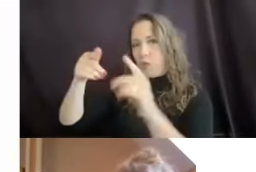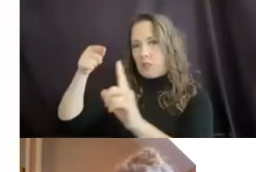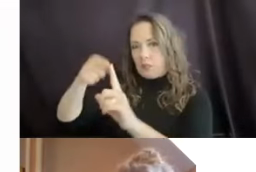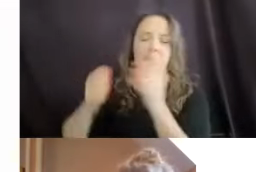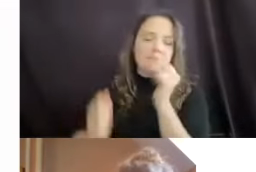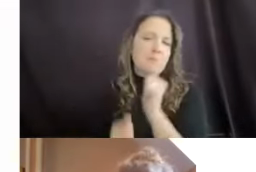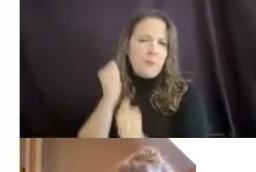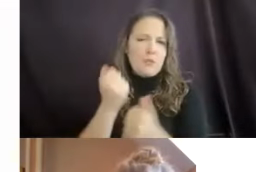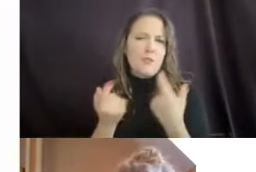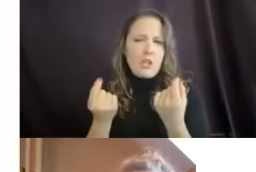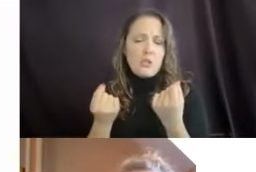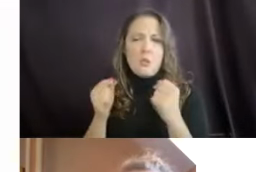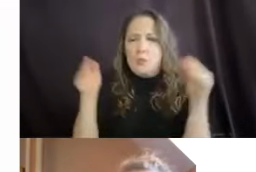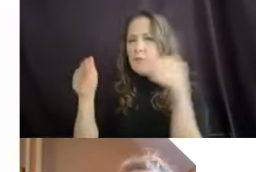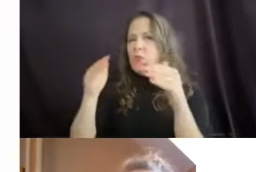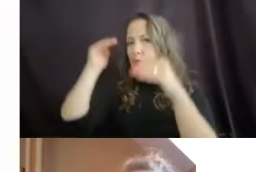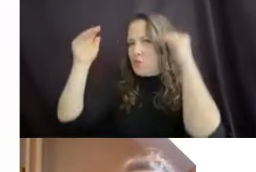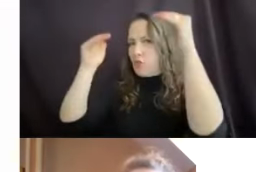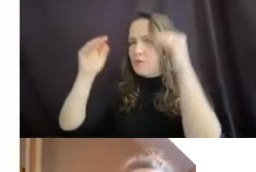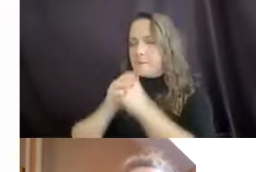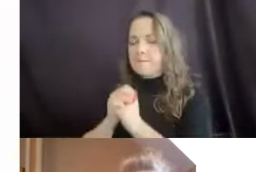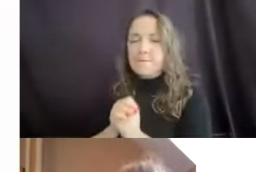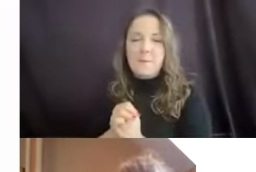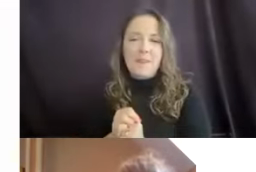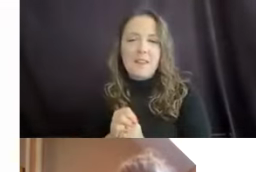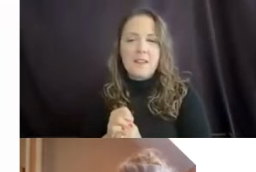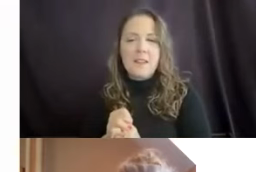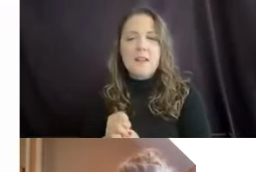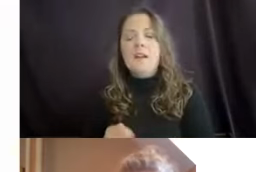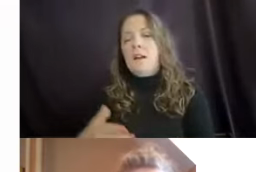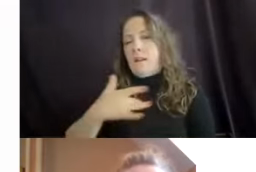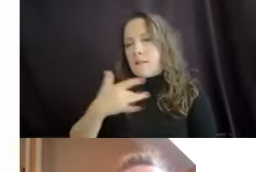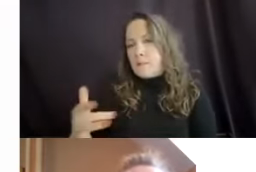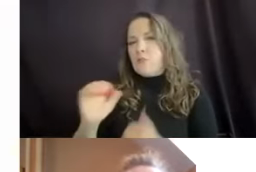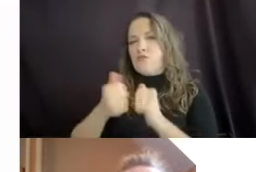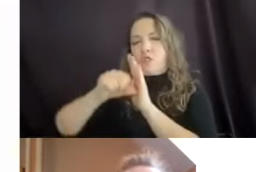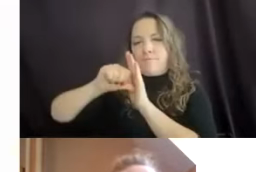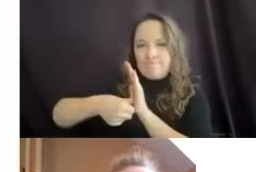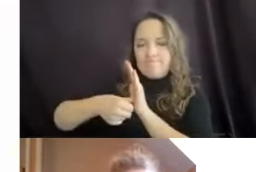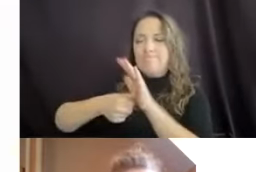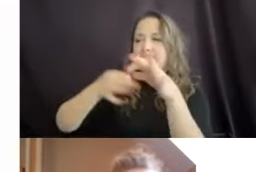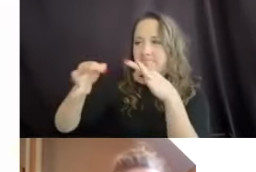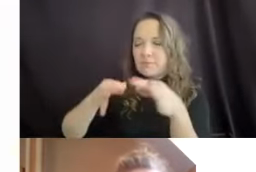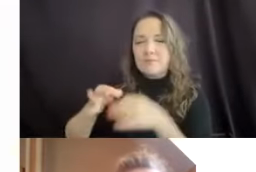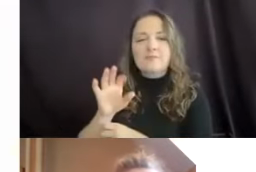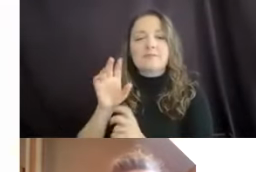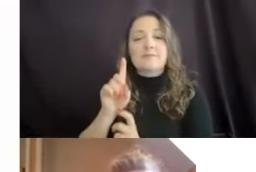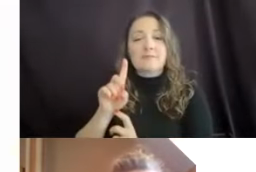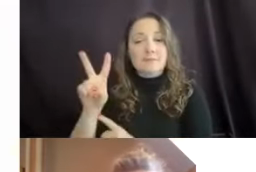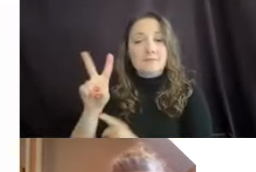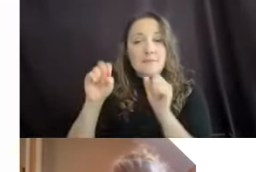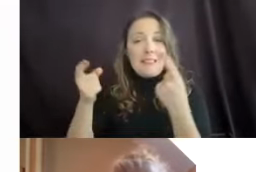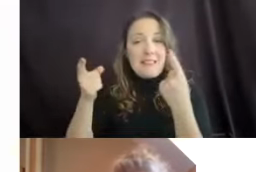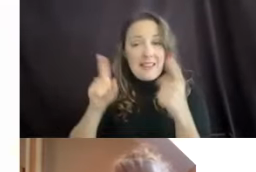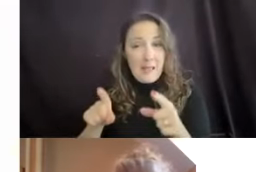most of what I do is with adults, I spend a lot of time emphasizing the fact that domestic violence can happen